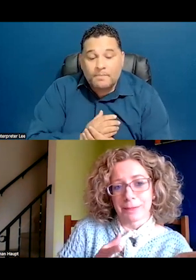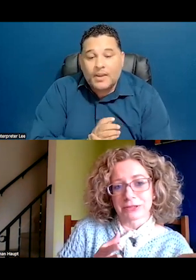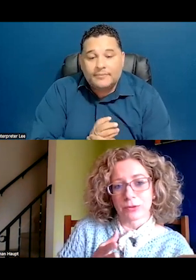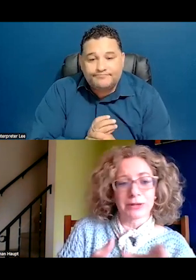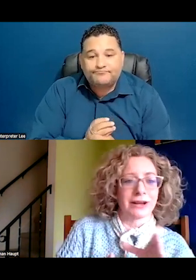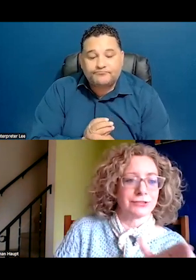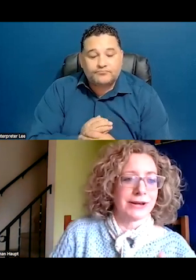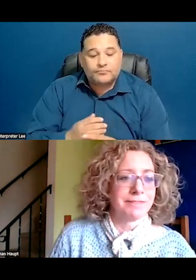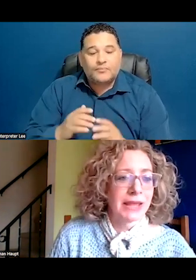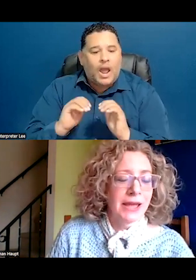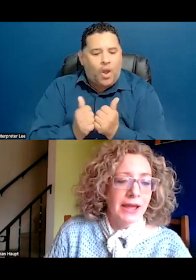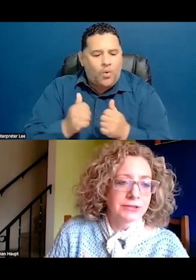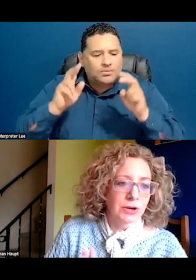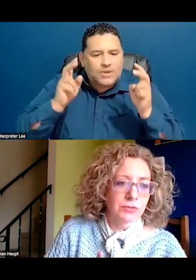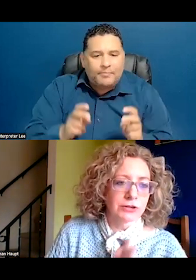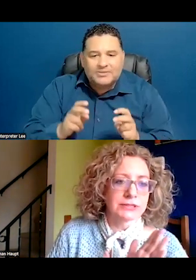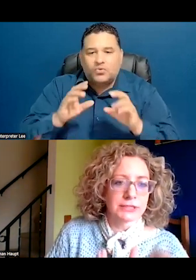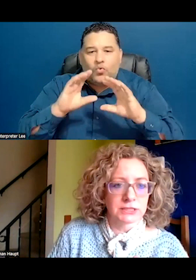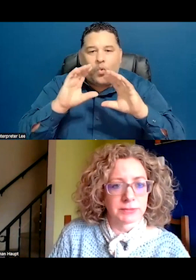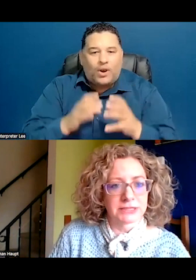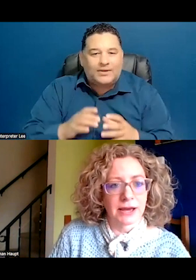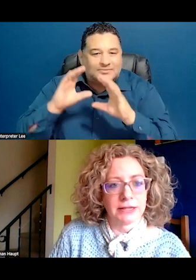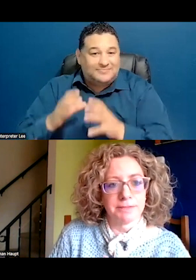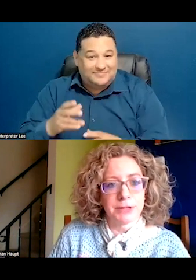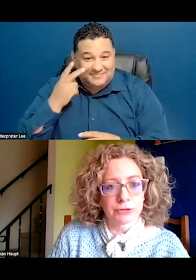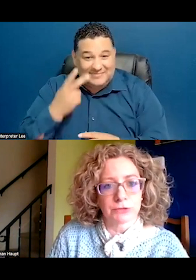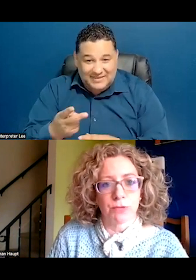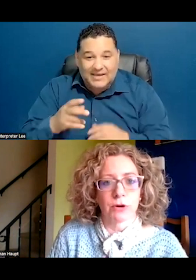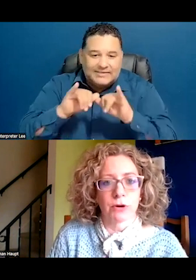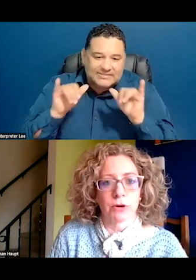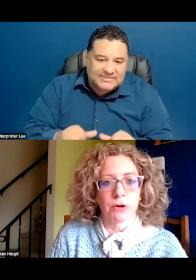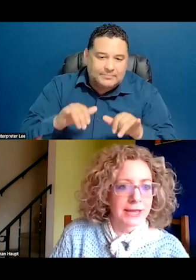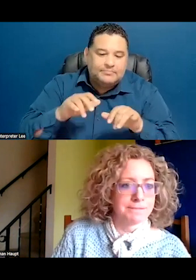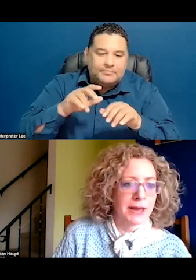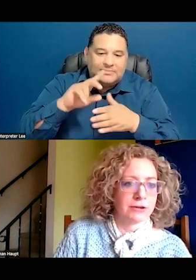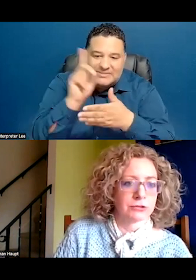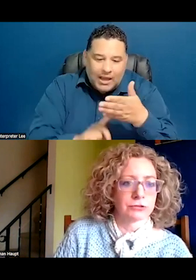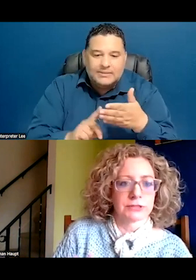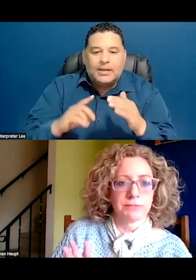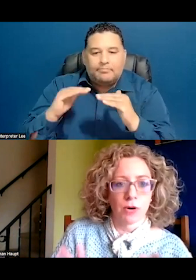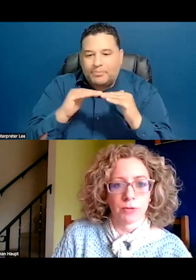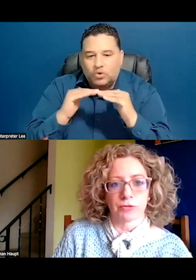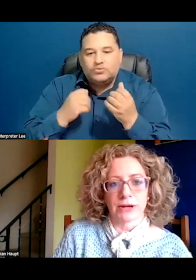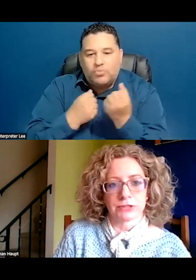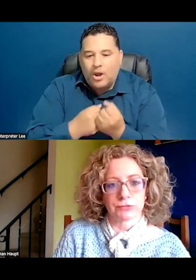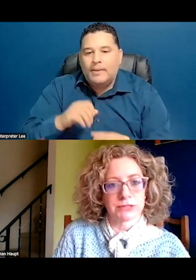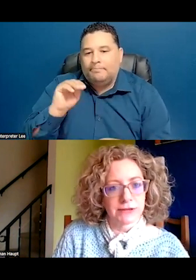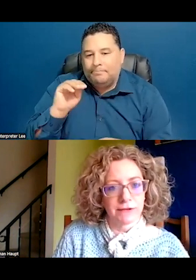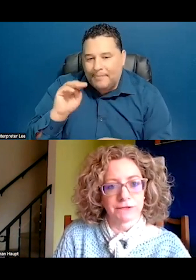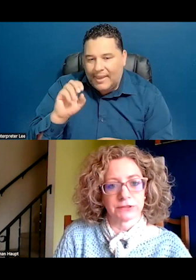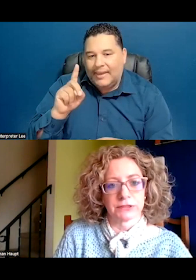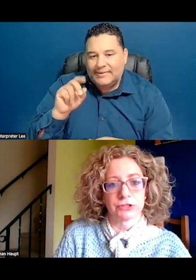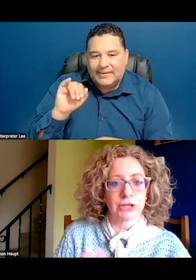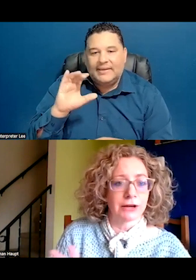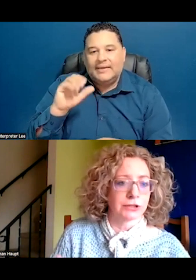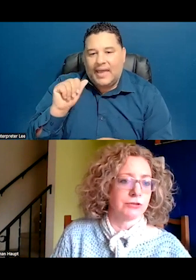how the topics are organized. Great. And so there's system design and peer support and Medicaid payers. You'll see mobile crisis,